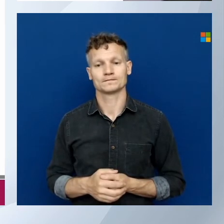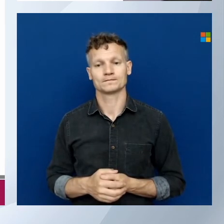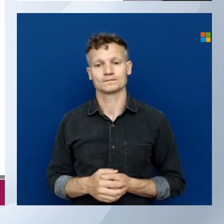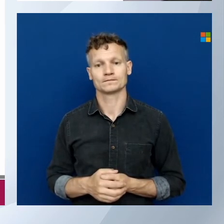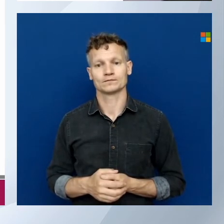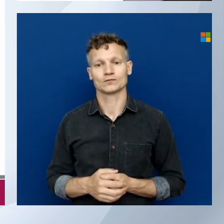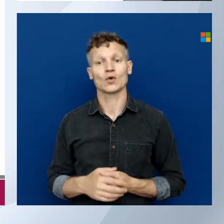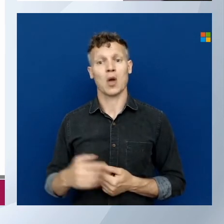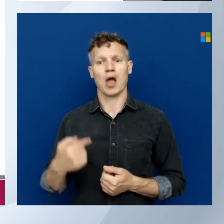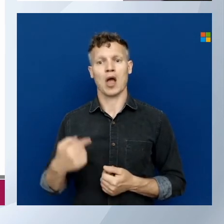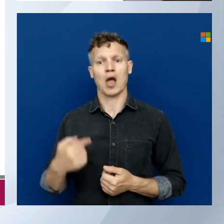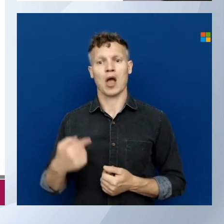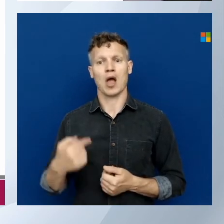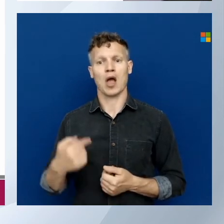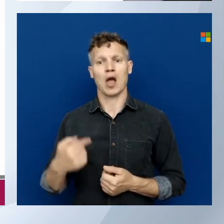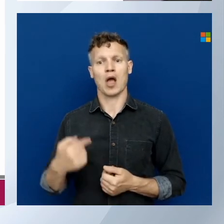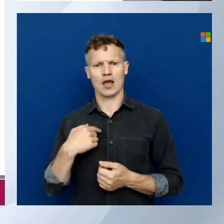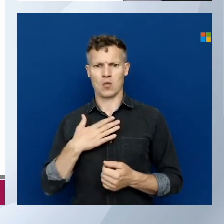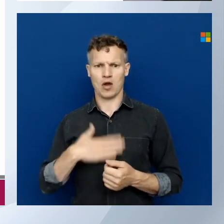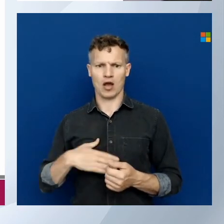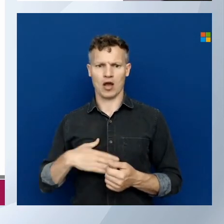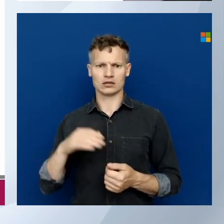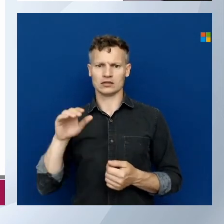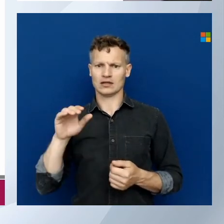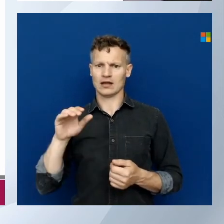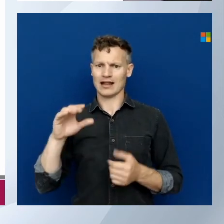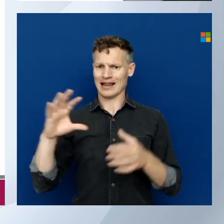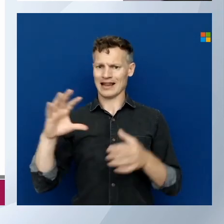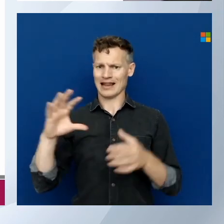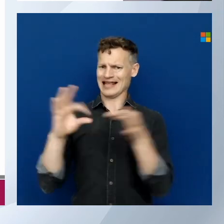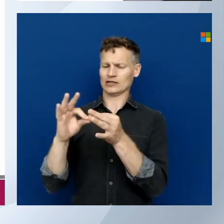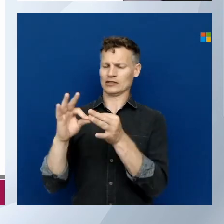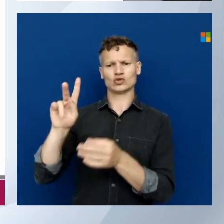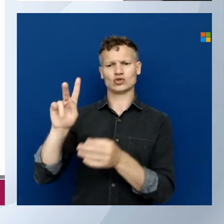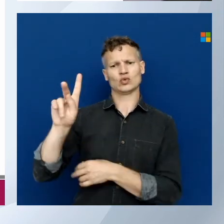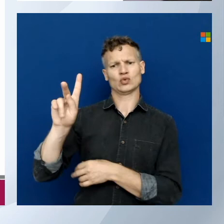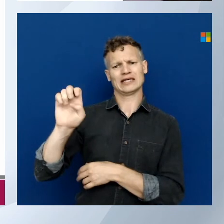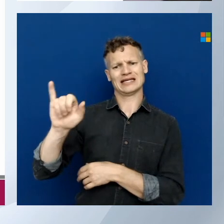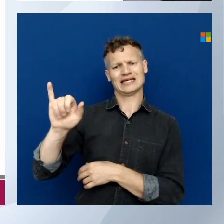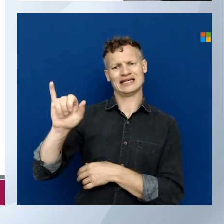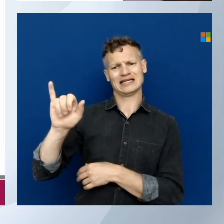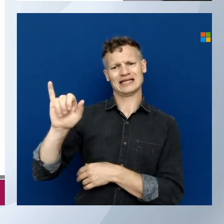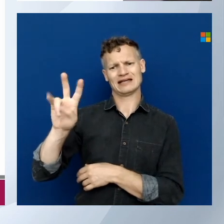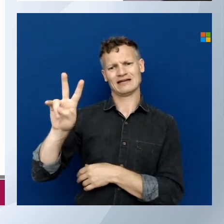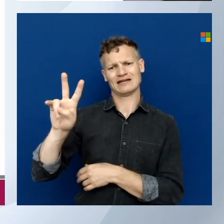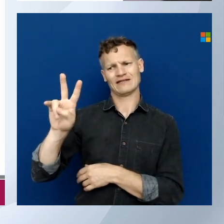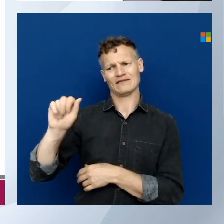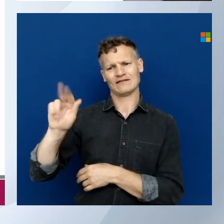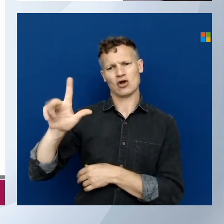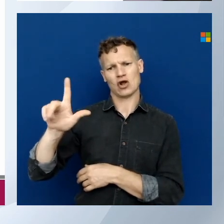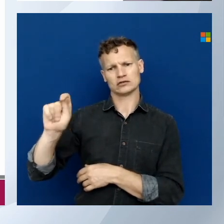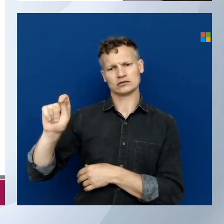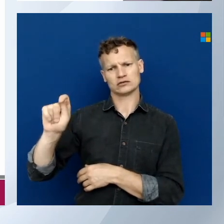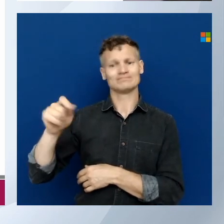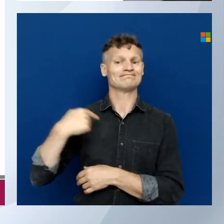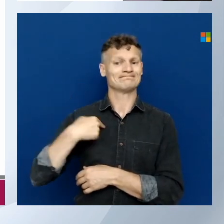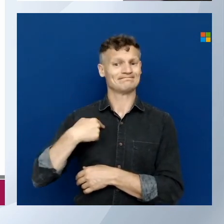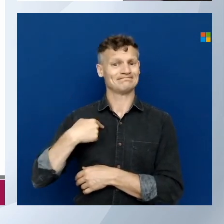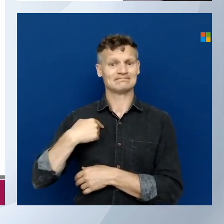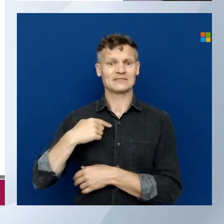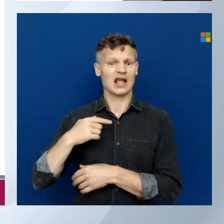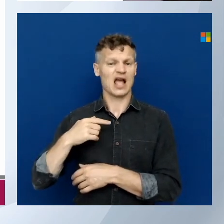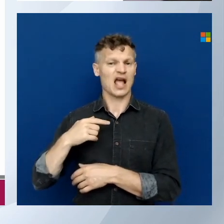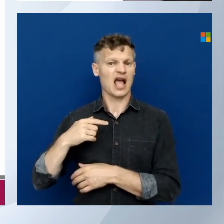key vault, because basically I'm not interested in what the actual content is of